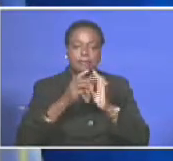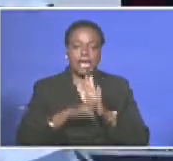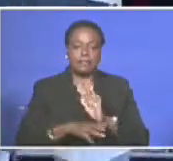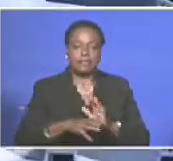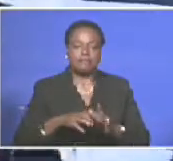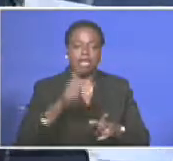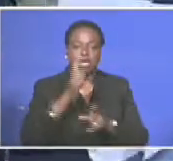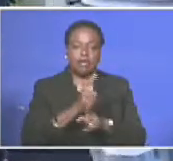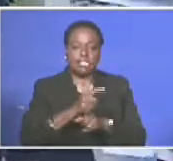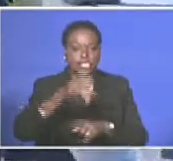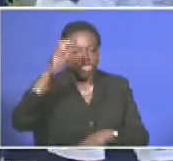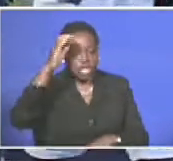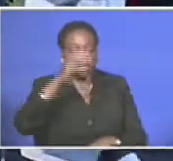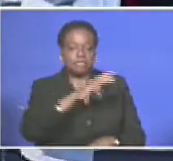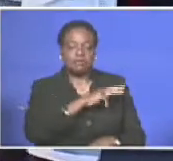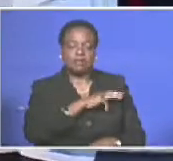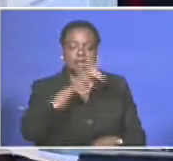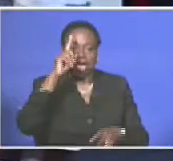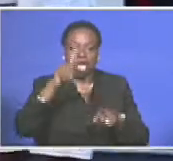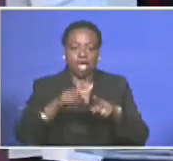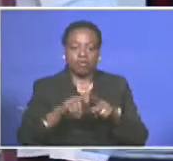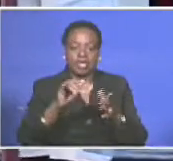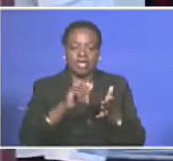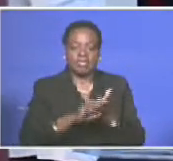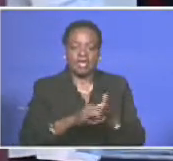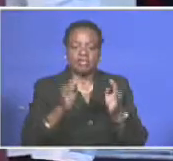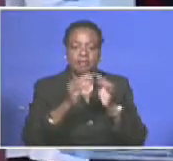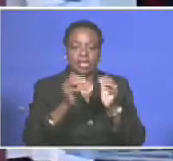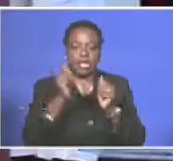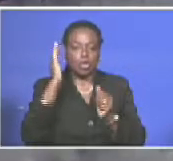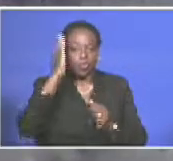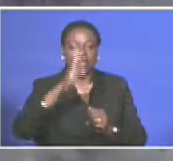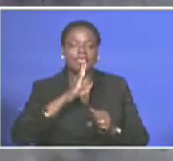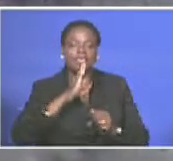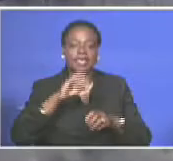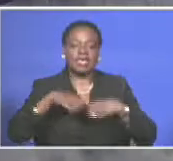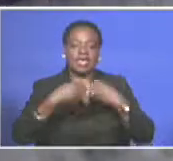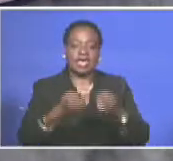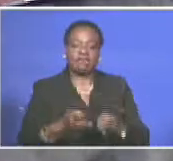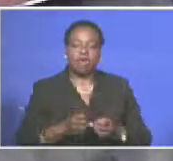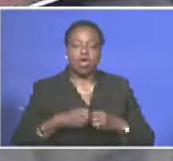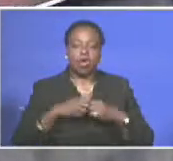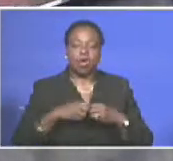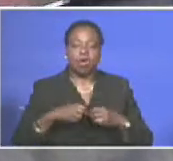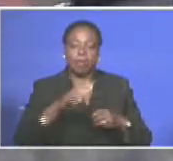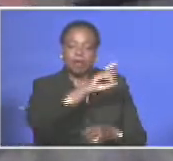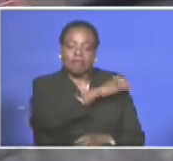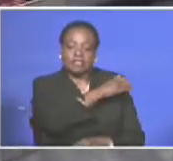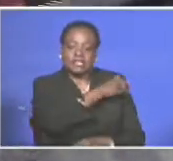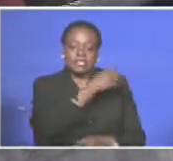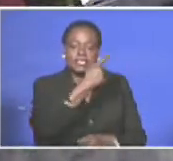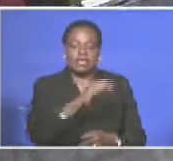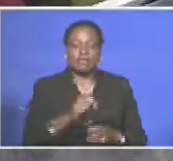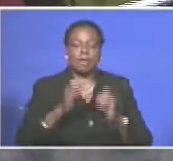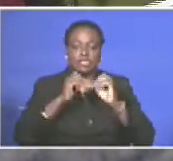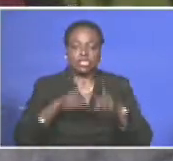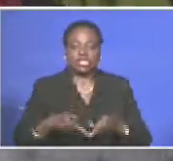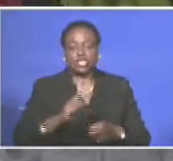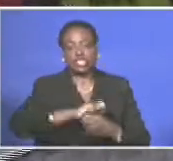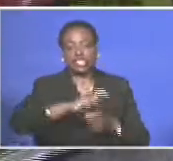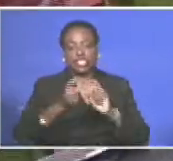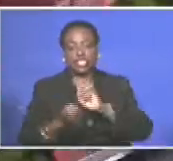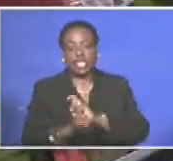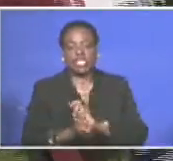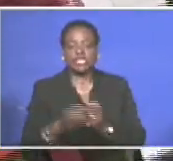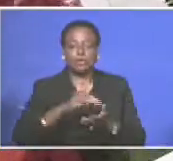Murphy, also agrees that the forum will give officers the opportunity to change the design of the reentry model